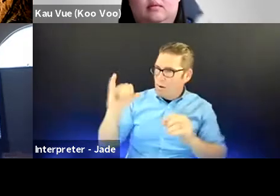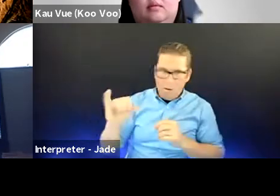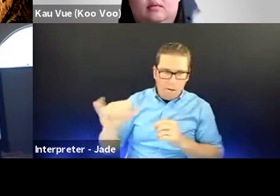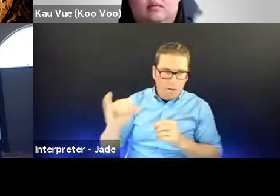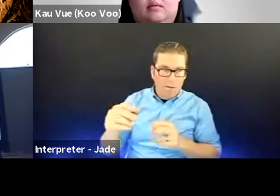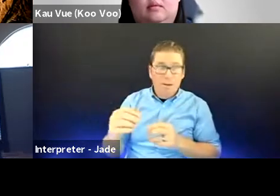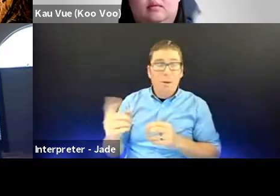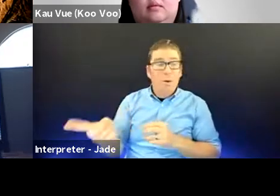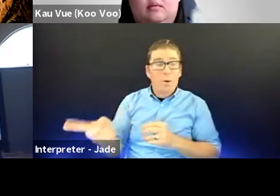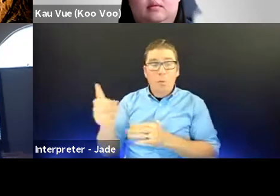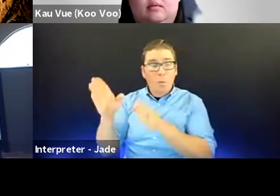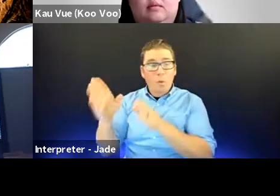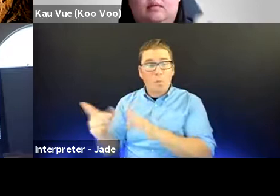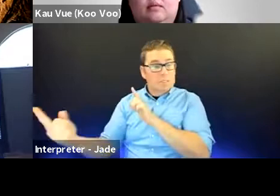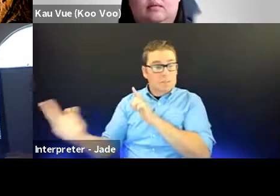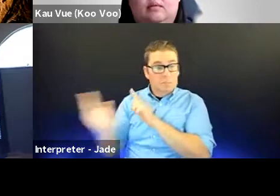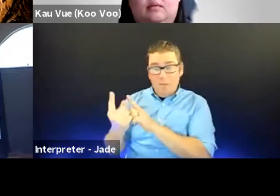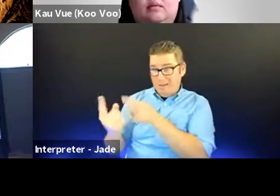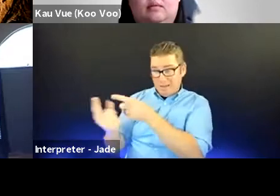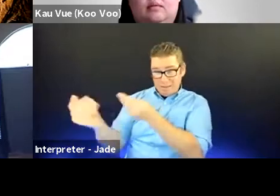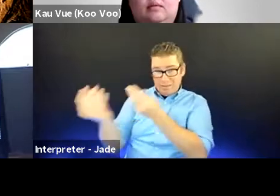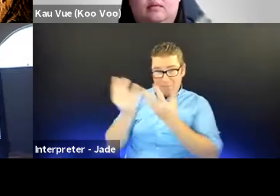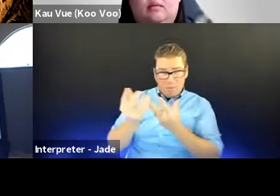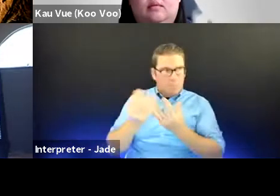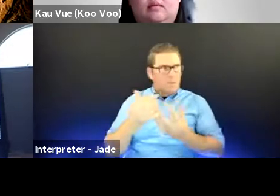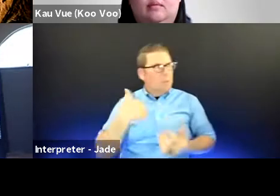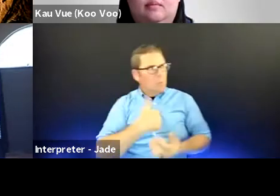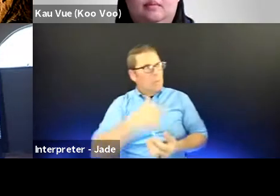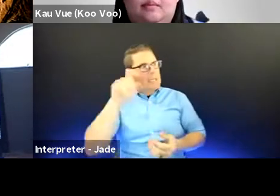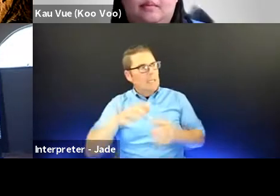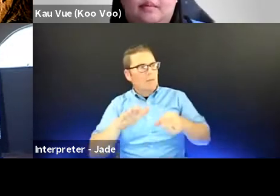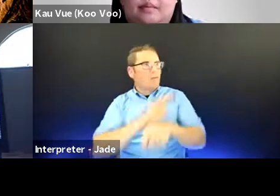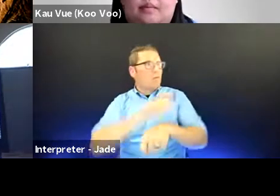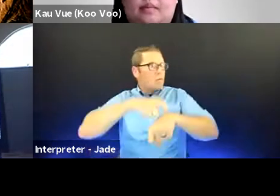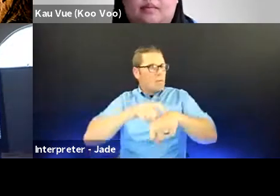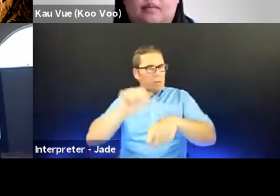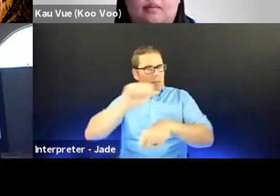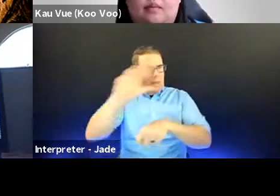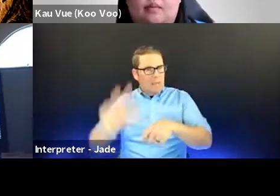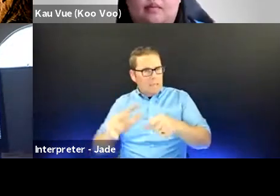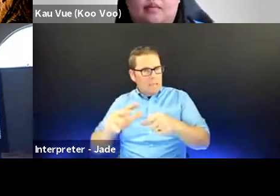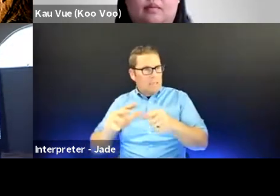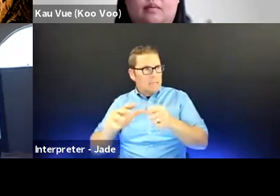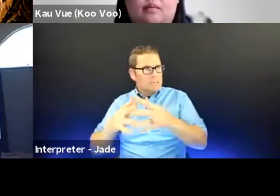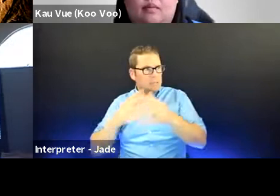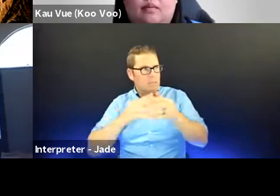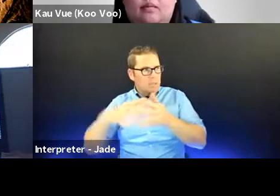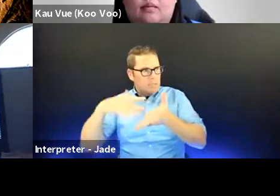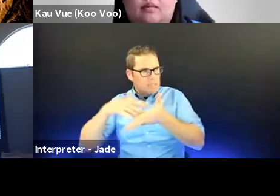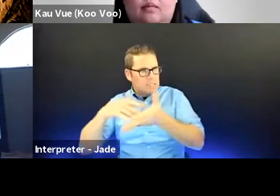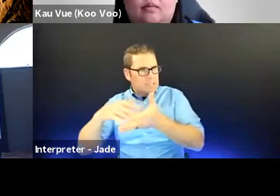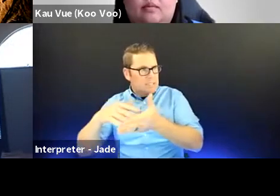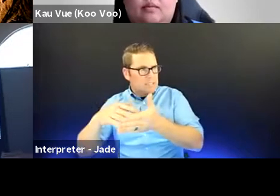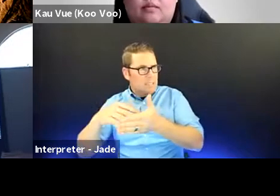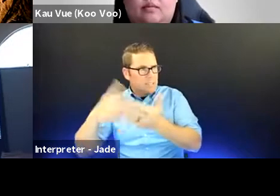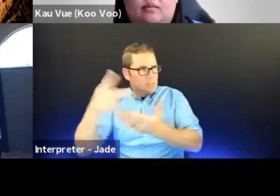for a full-time Asian American Studies instructor position, even though I was in the English department, right? I teach in the English department, was